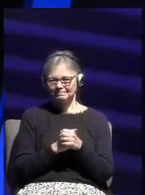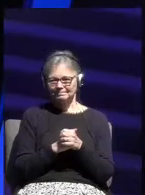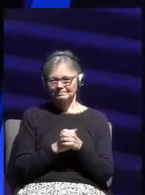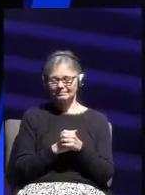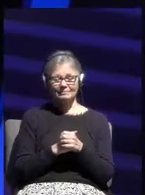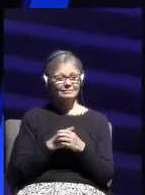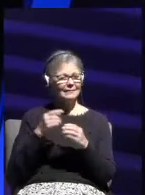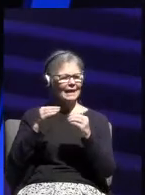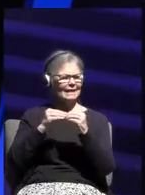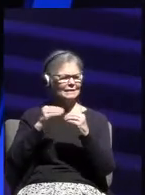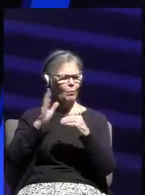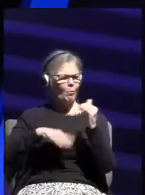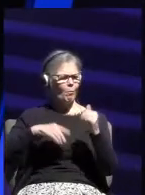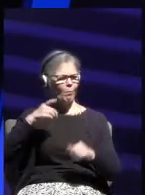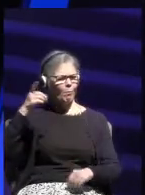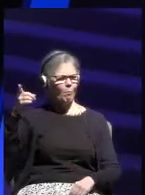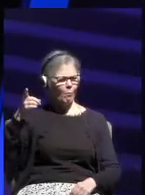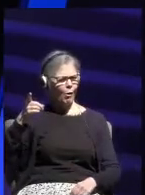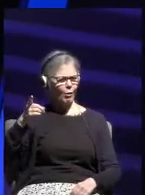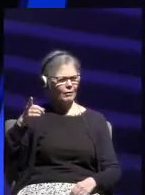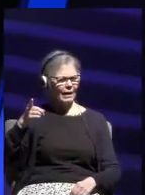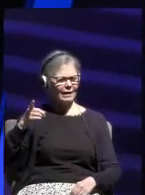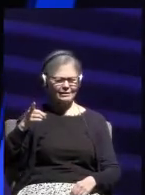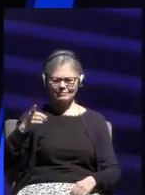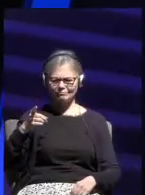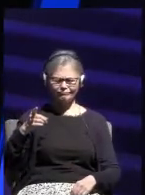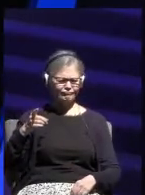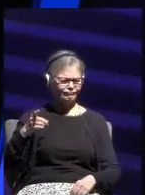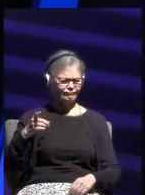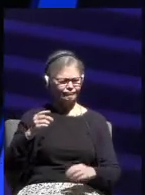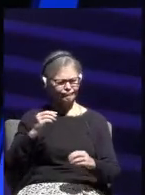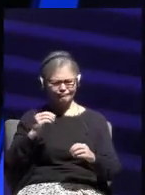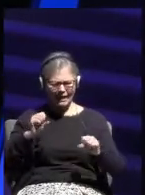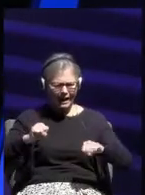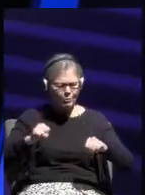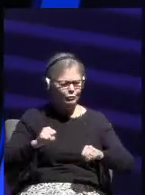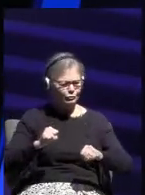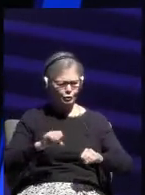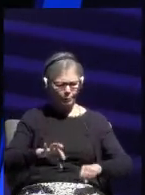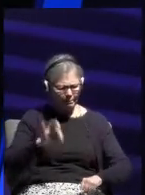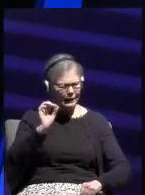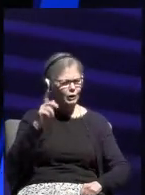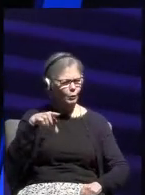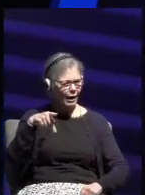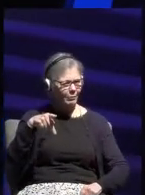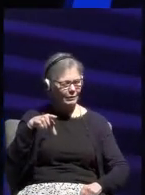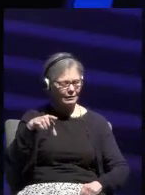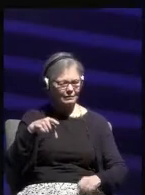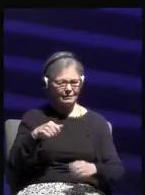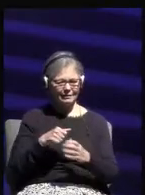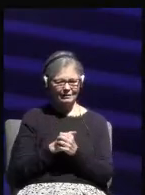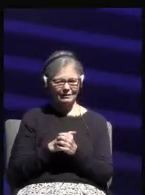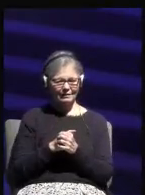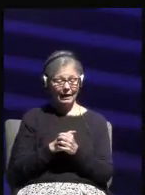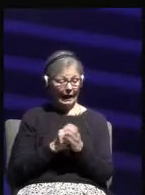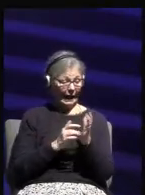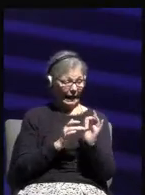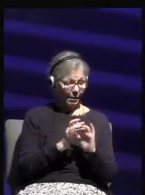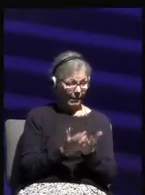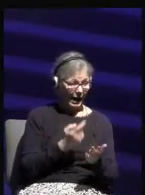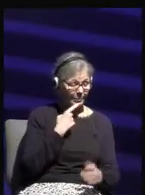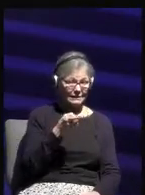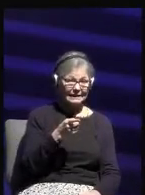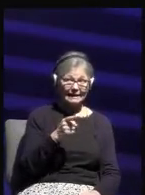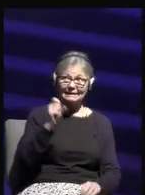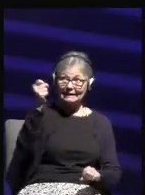But he's more than capable of just picking you up and I up. The Bible gives us the indication that not only can he pick